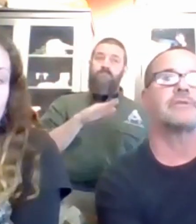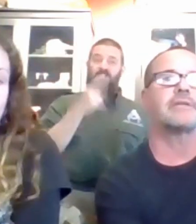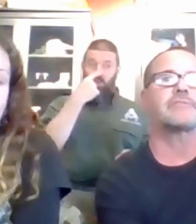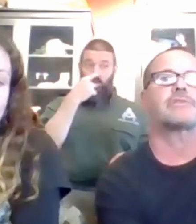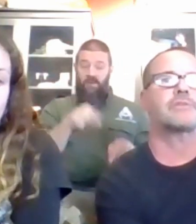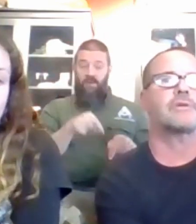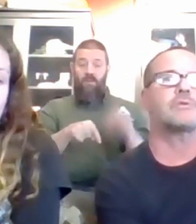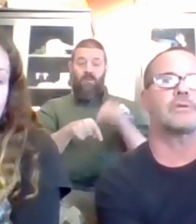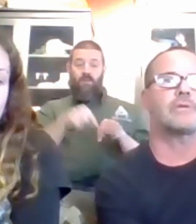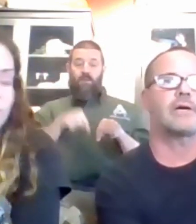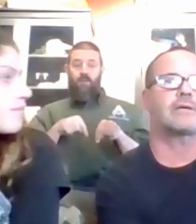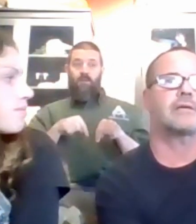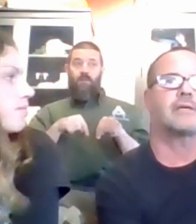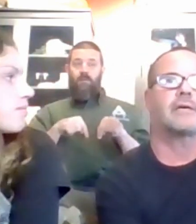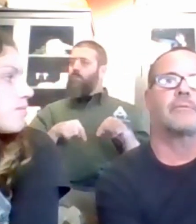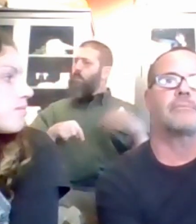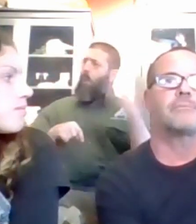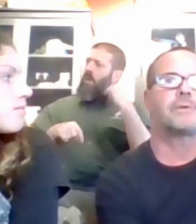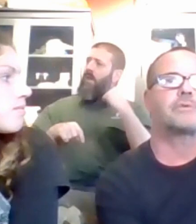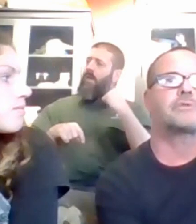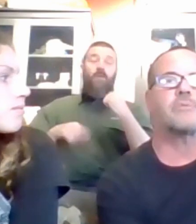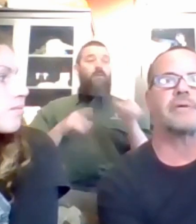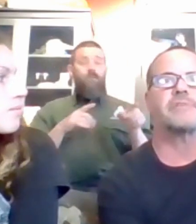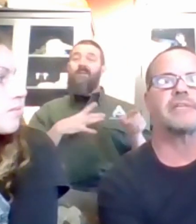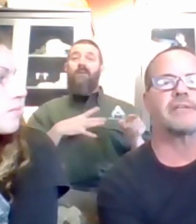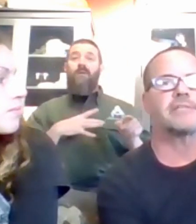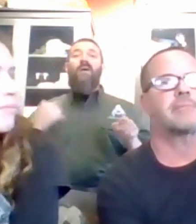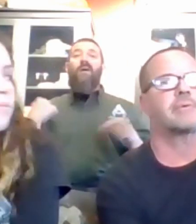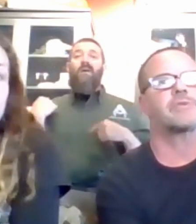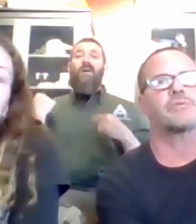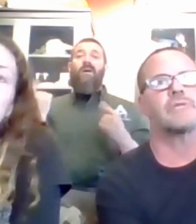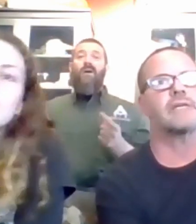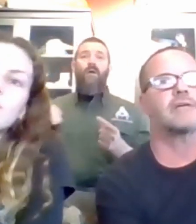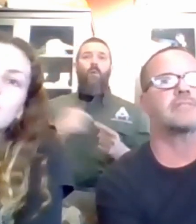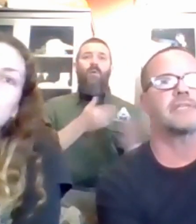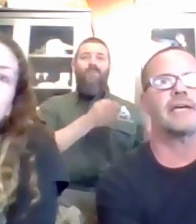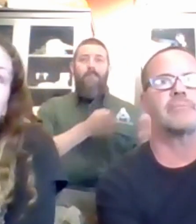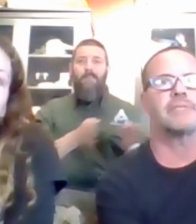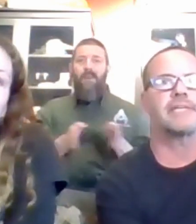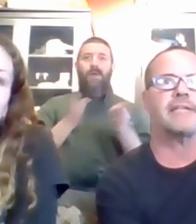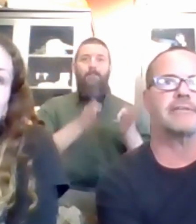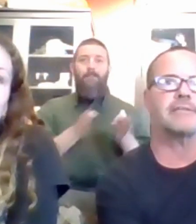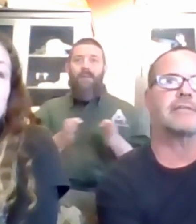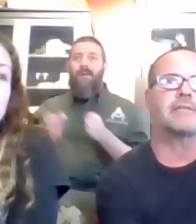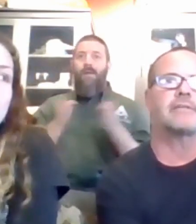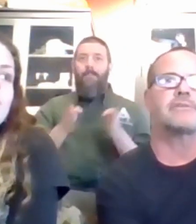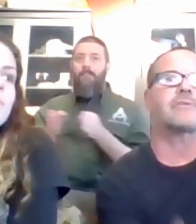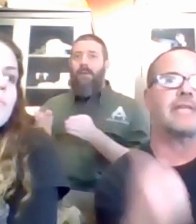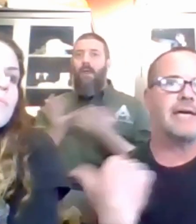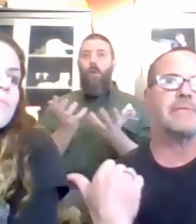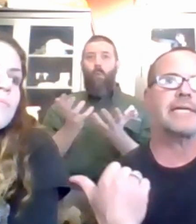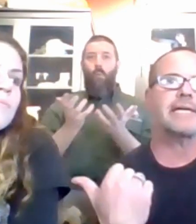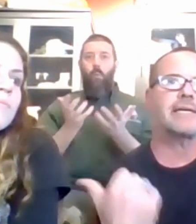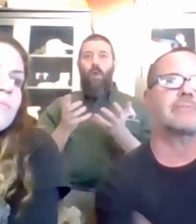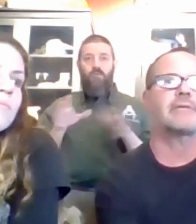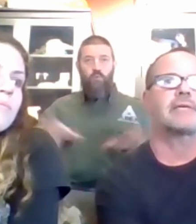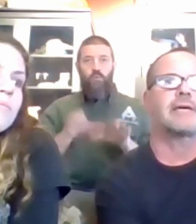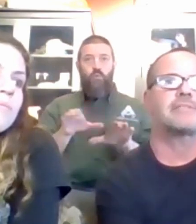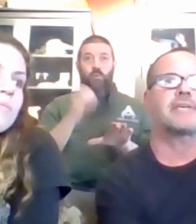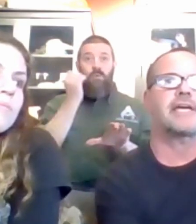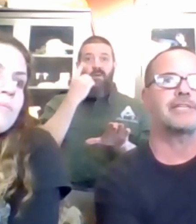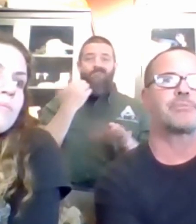Yeah. We have been planning to do this for so long, but we're so busy all the time. It was just really hard to sit down and